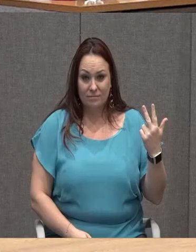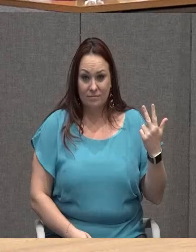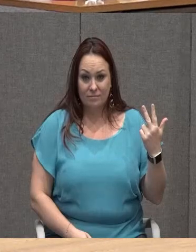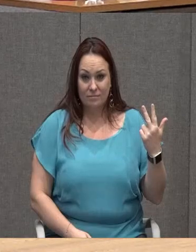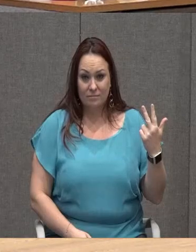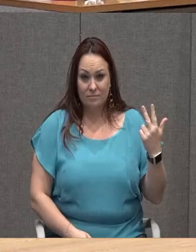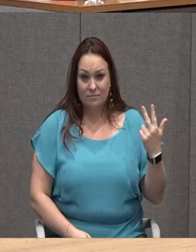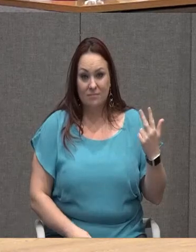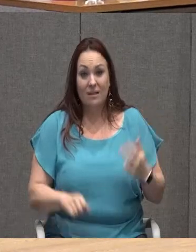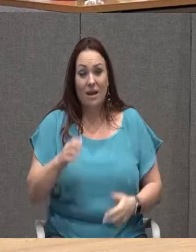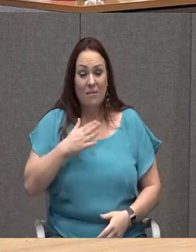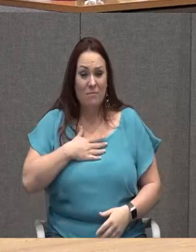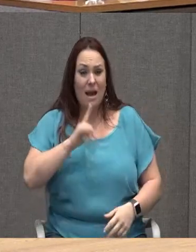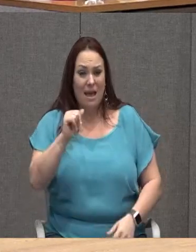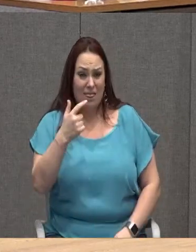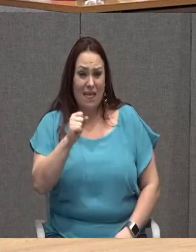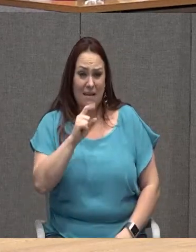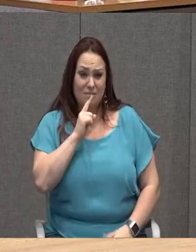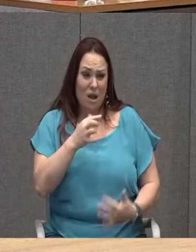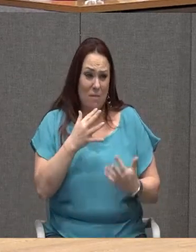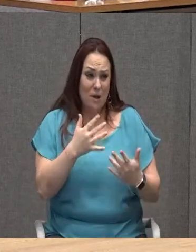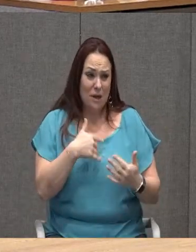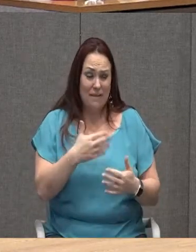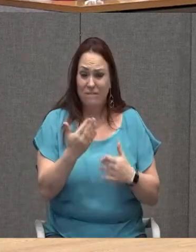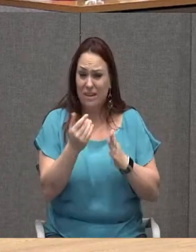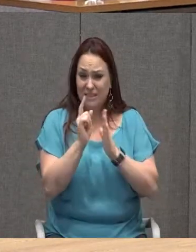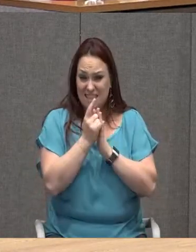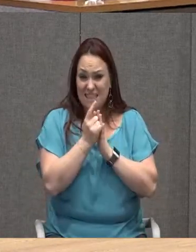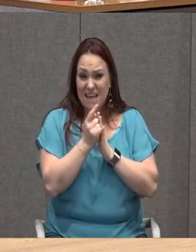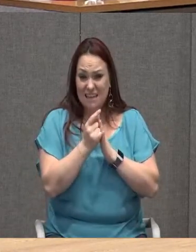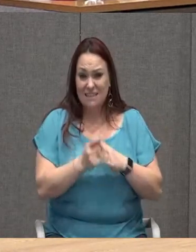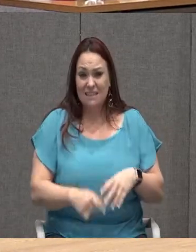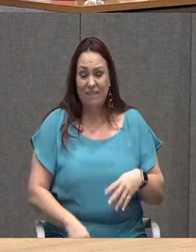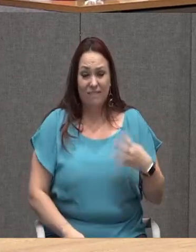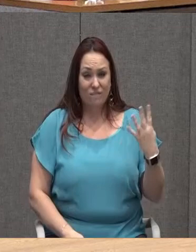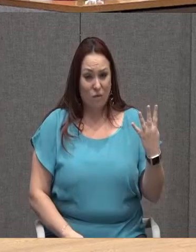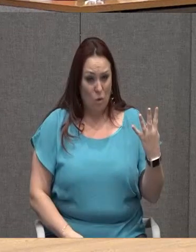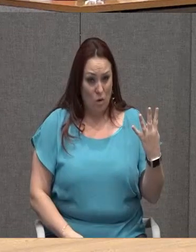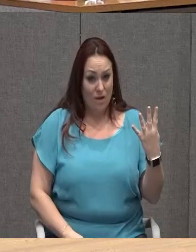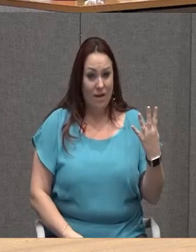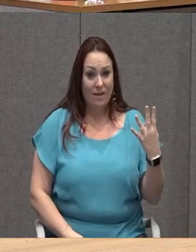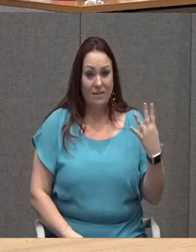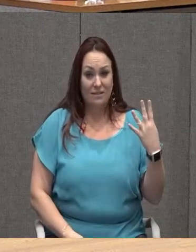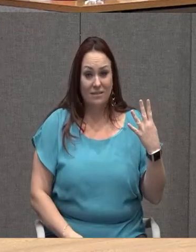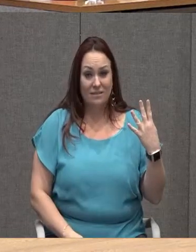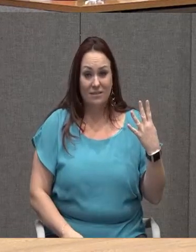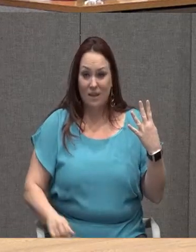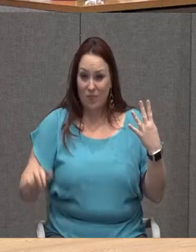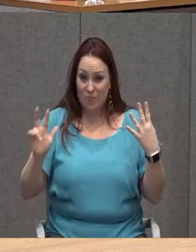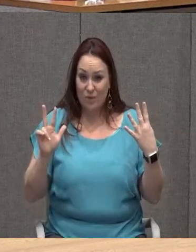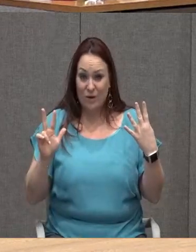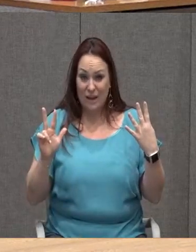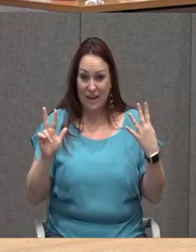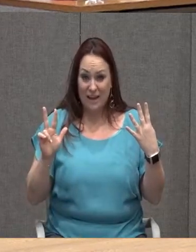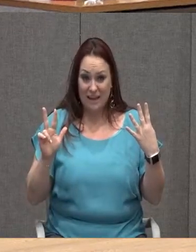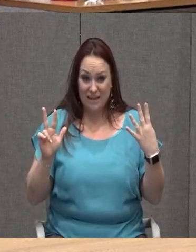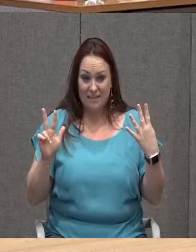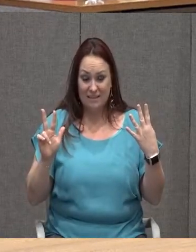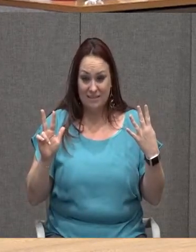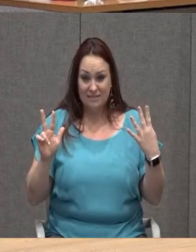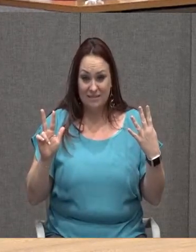Whew, my legs are burning. 15 seconds. I can do it. 4. 3,